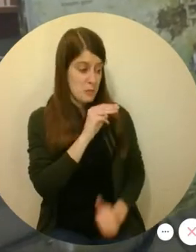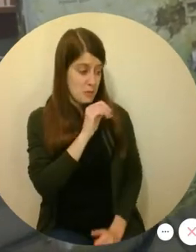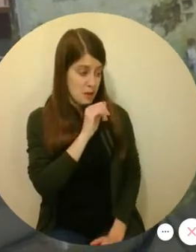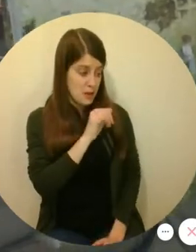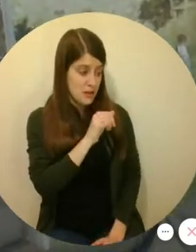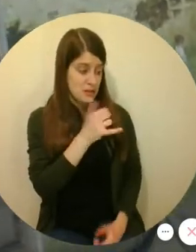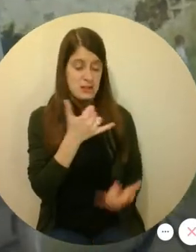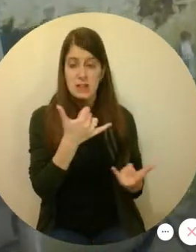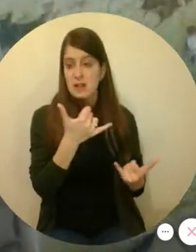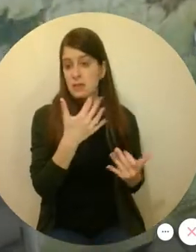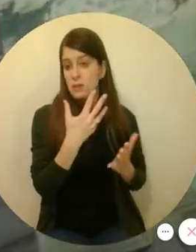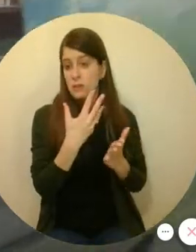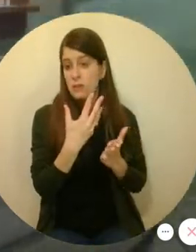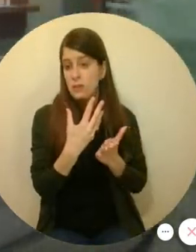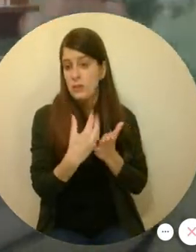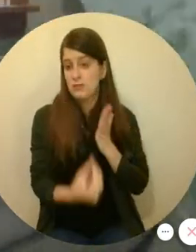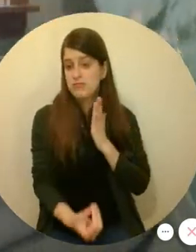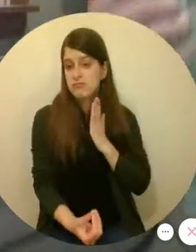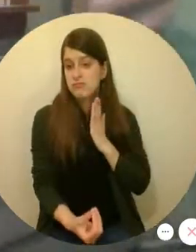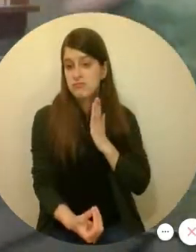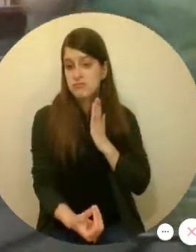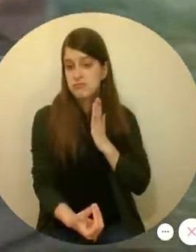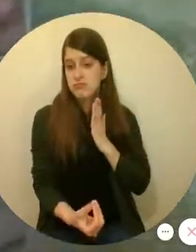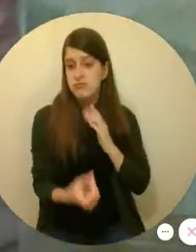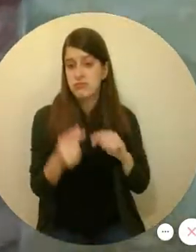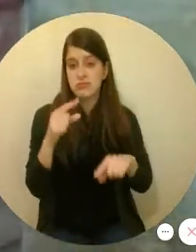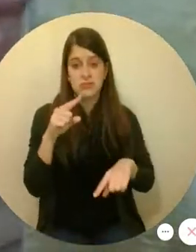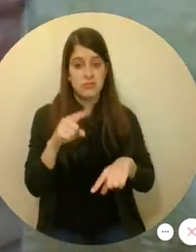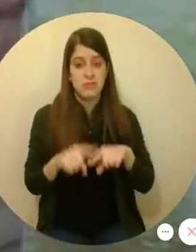more forever gone.